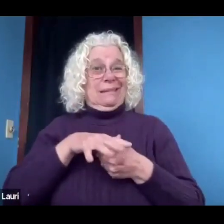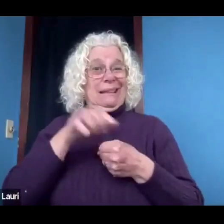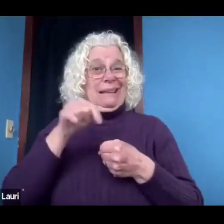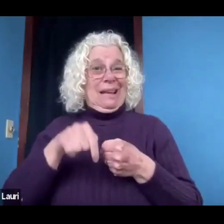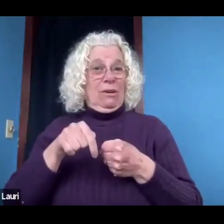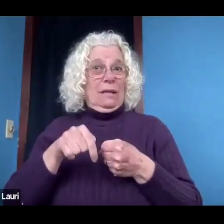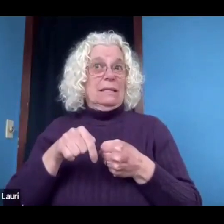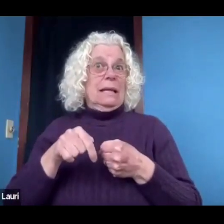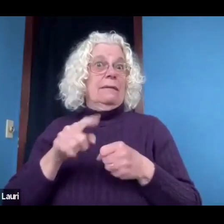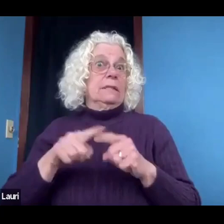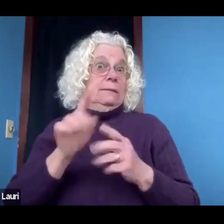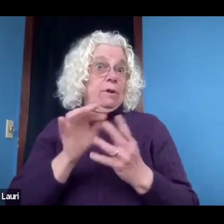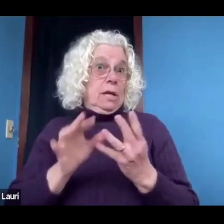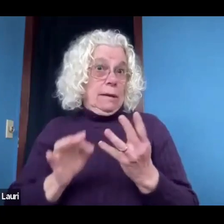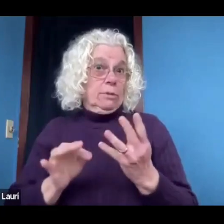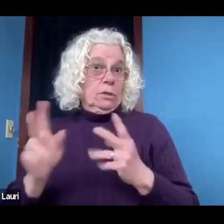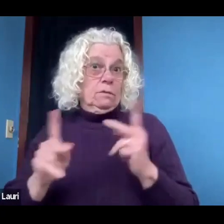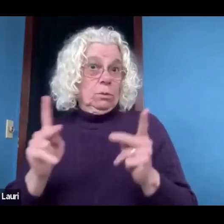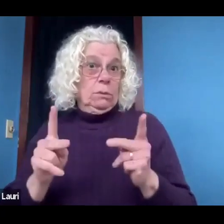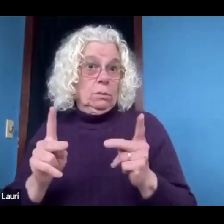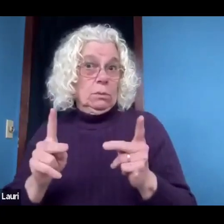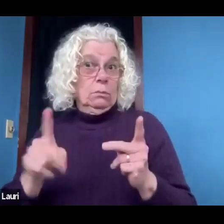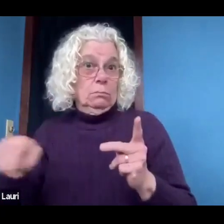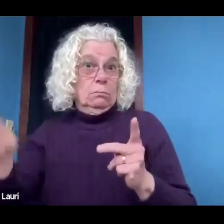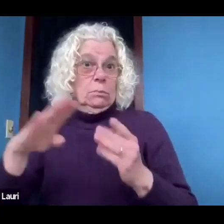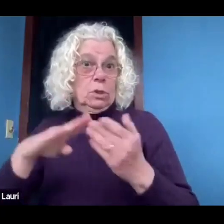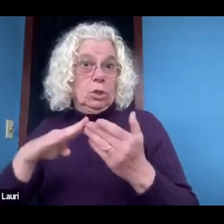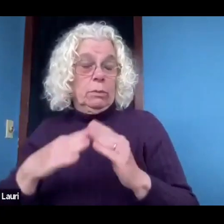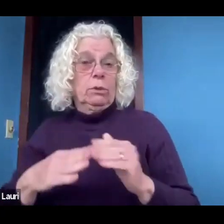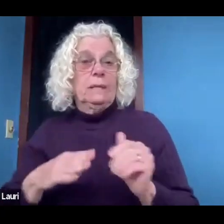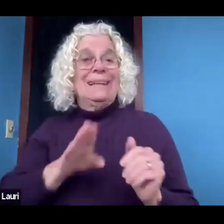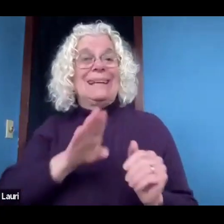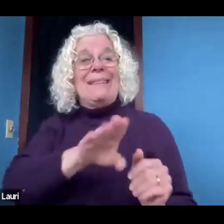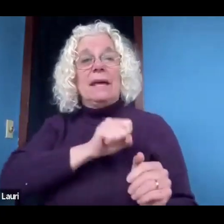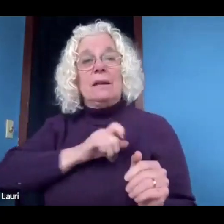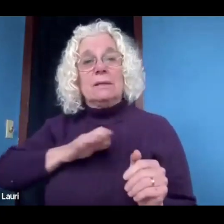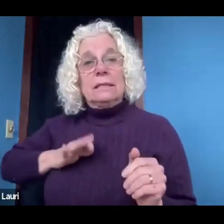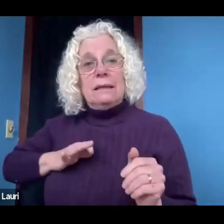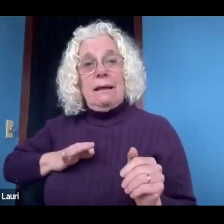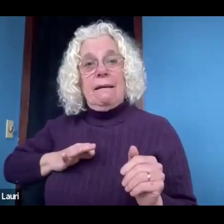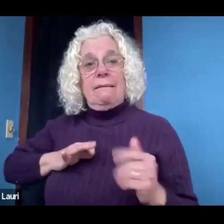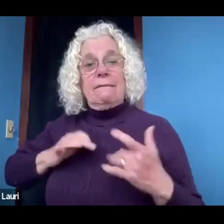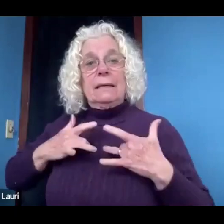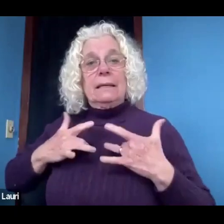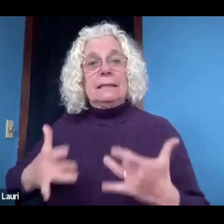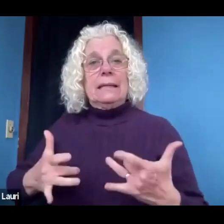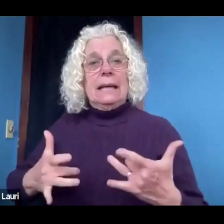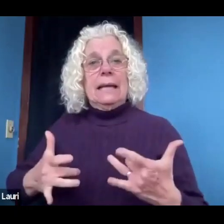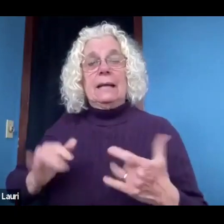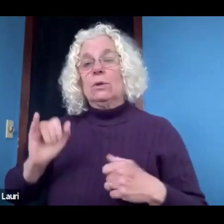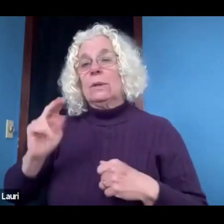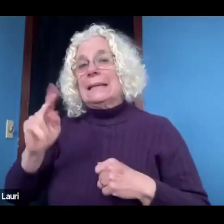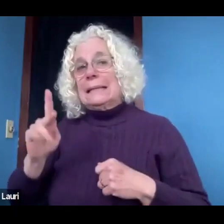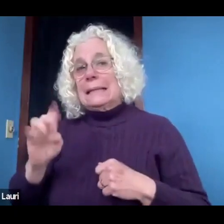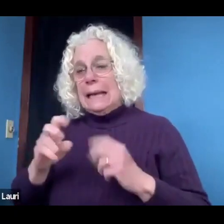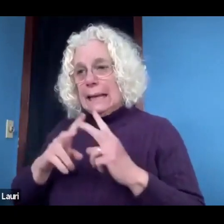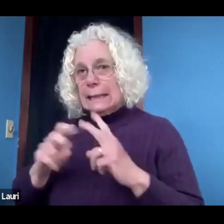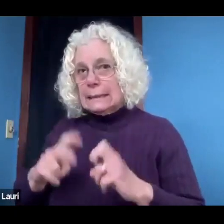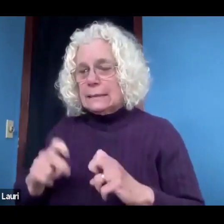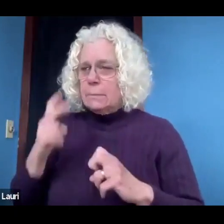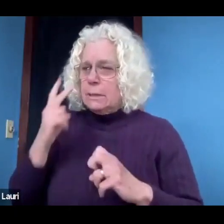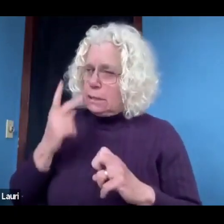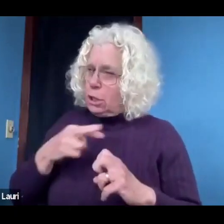multiple services to older adults in the community. And staff from these organizations typically do an intake assessment to look at someone's